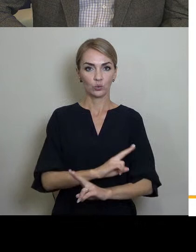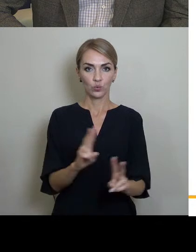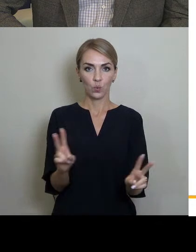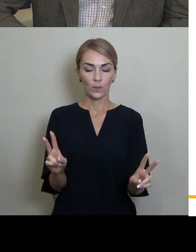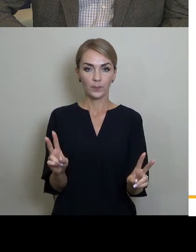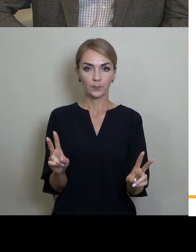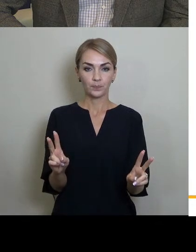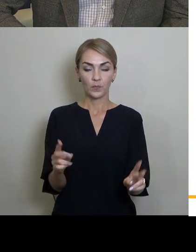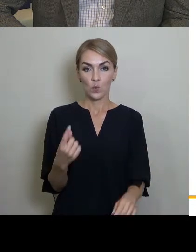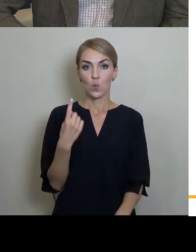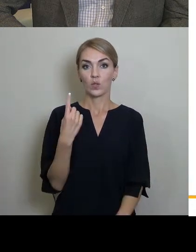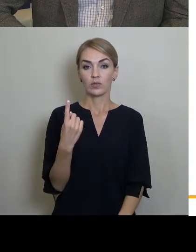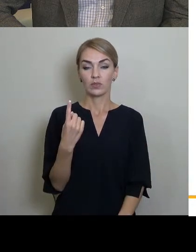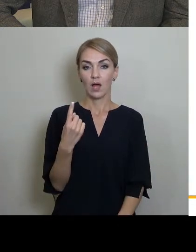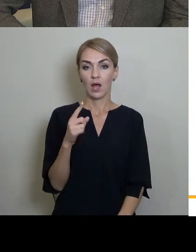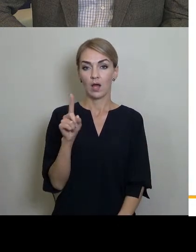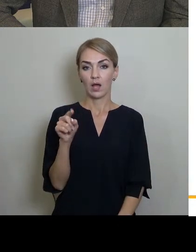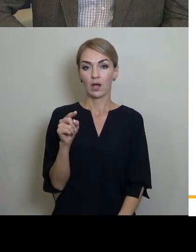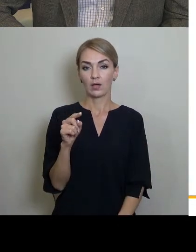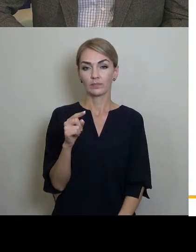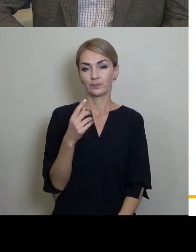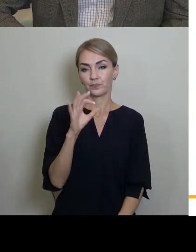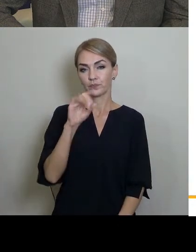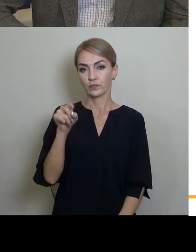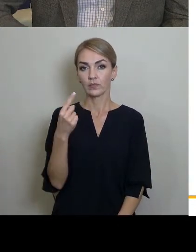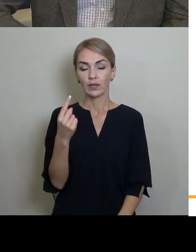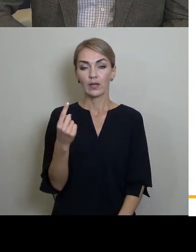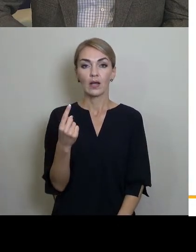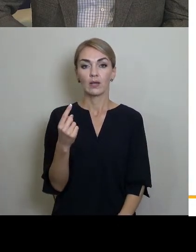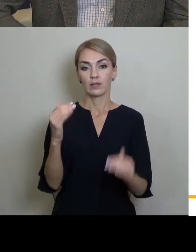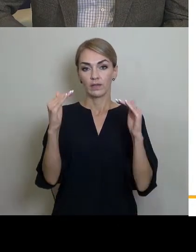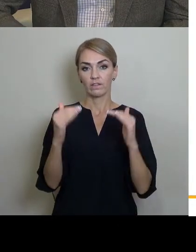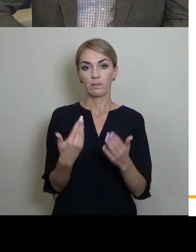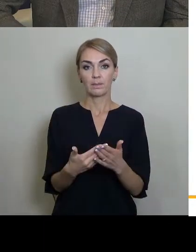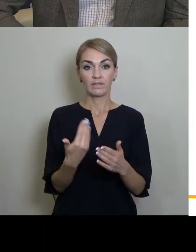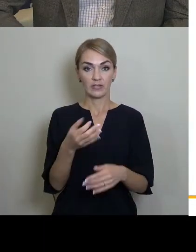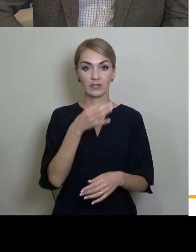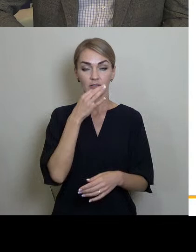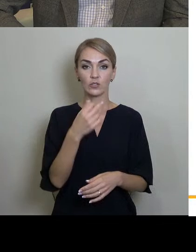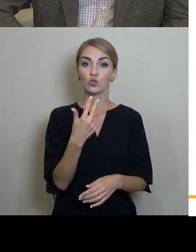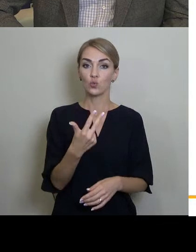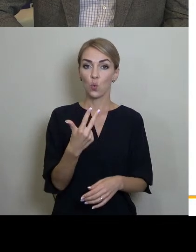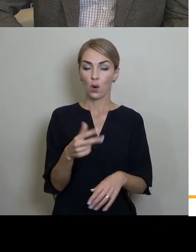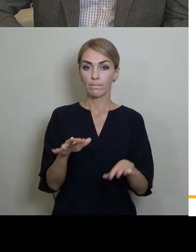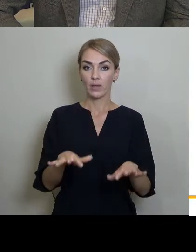the final outcome of the election. So nobody can do that because when